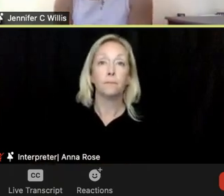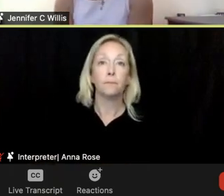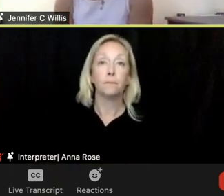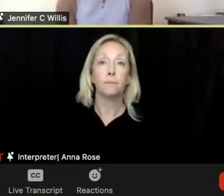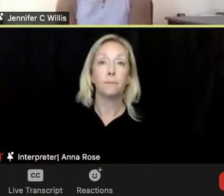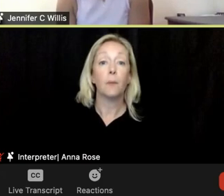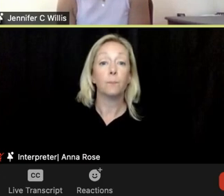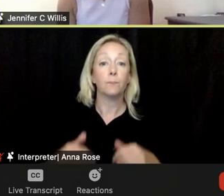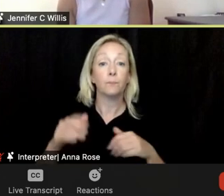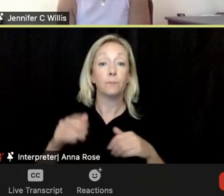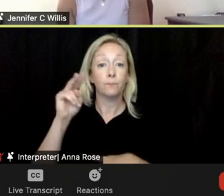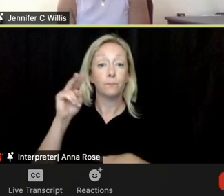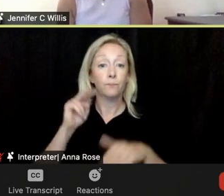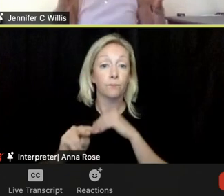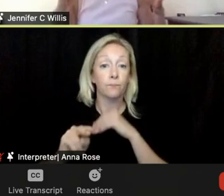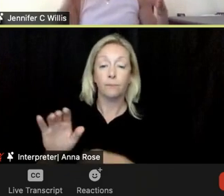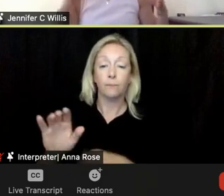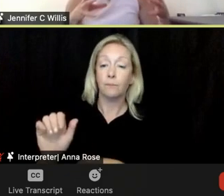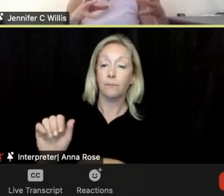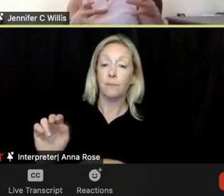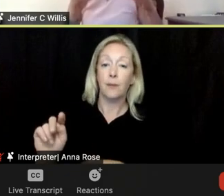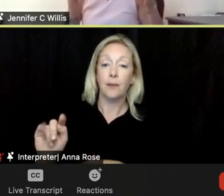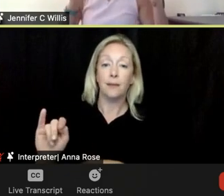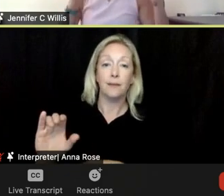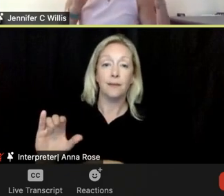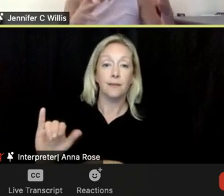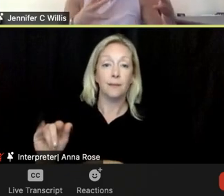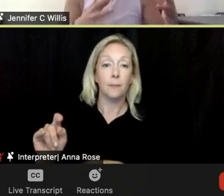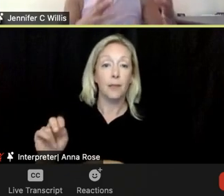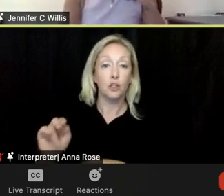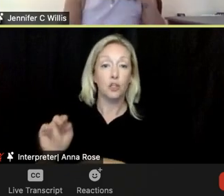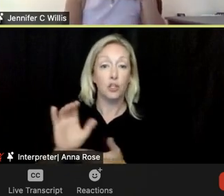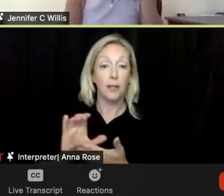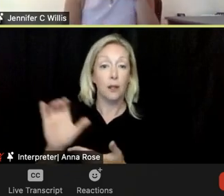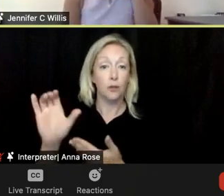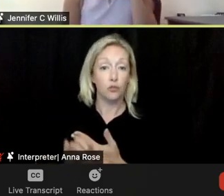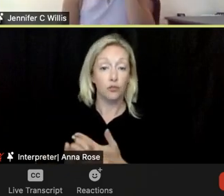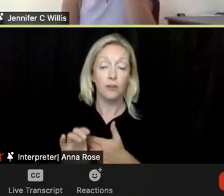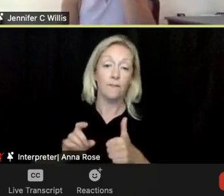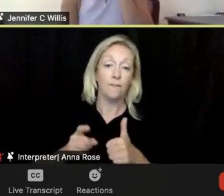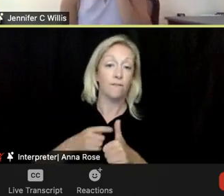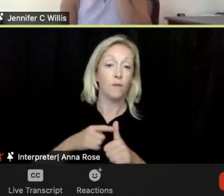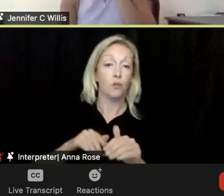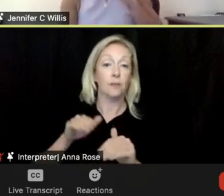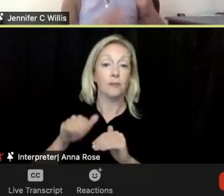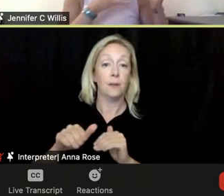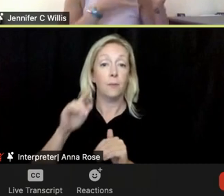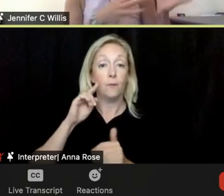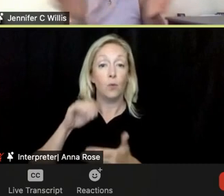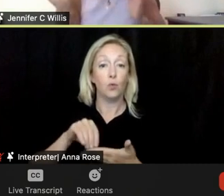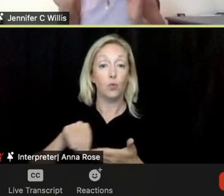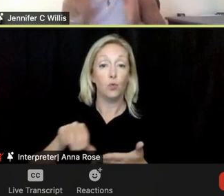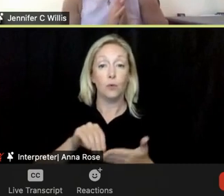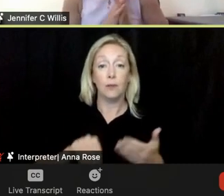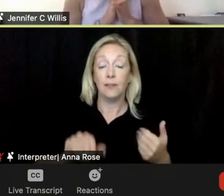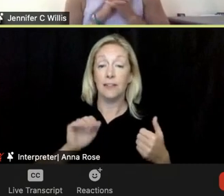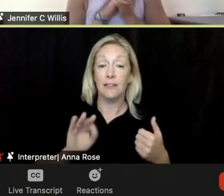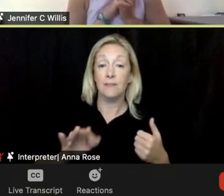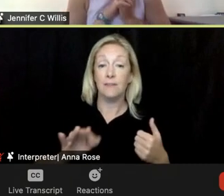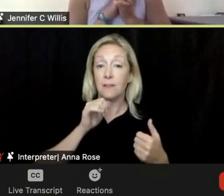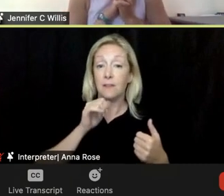Anticipation calendar. So this is where our kids start first, is with real objects in anticipation calendar. If you're not familiar with calendar